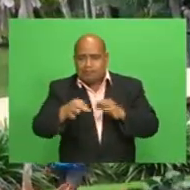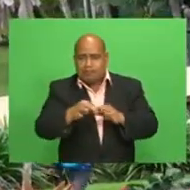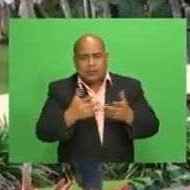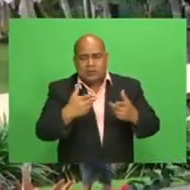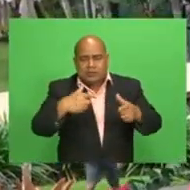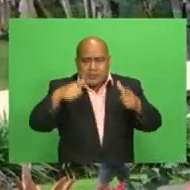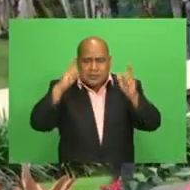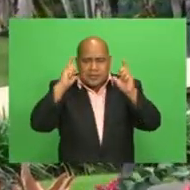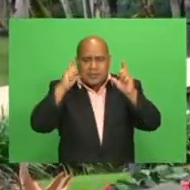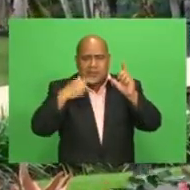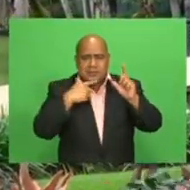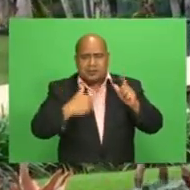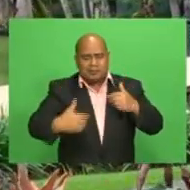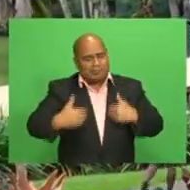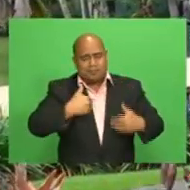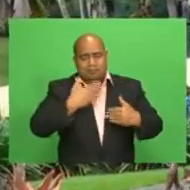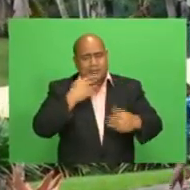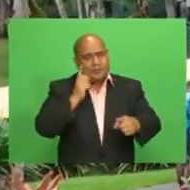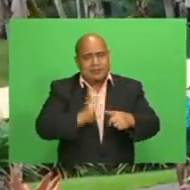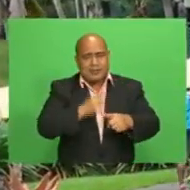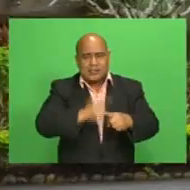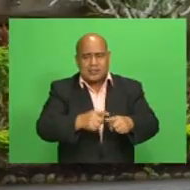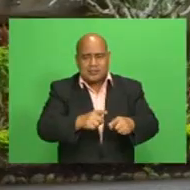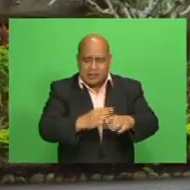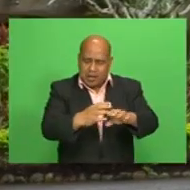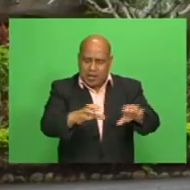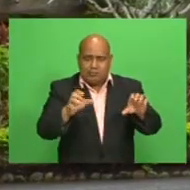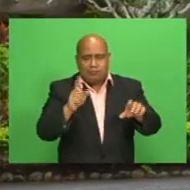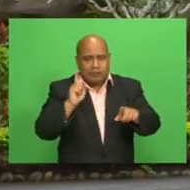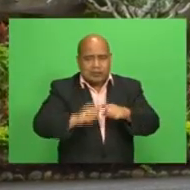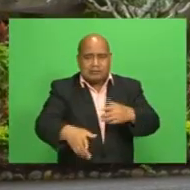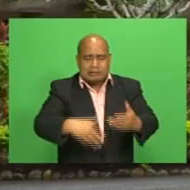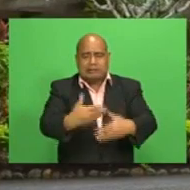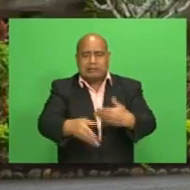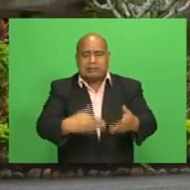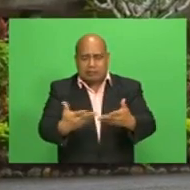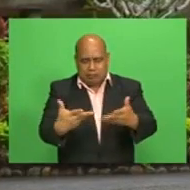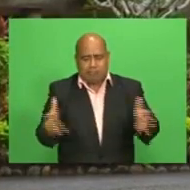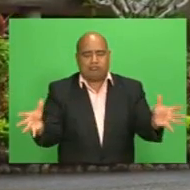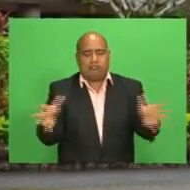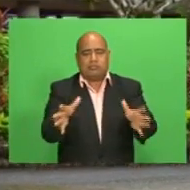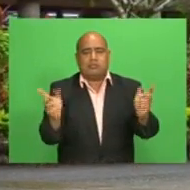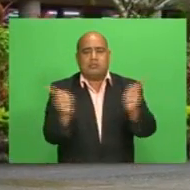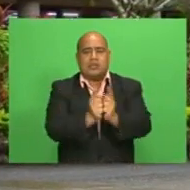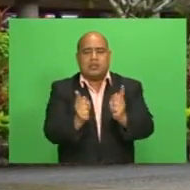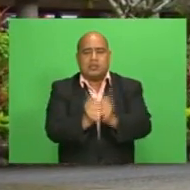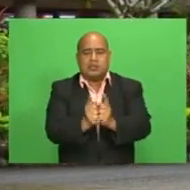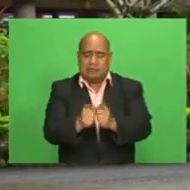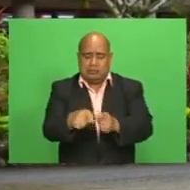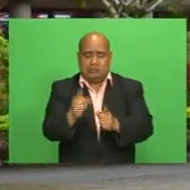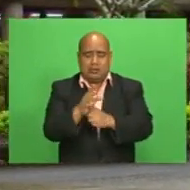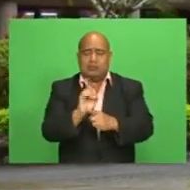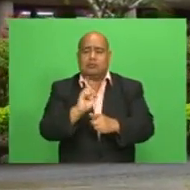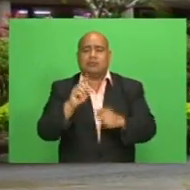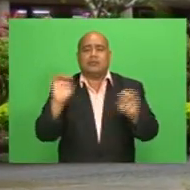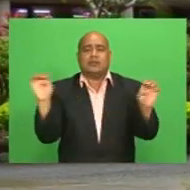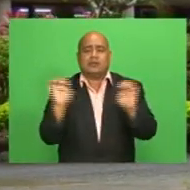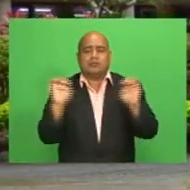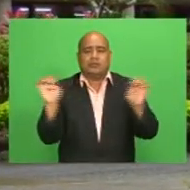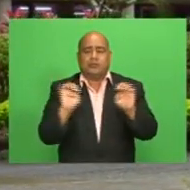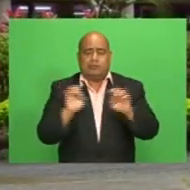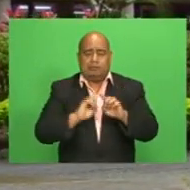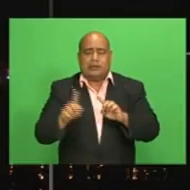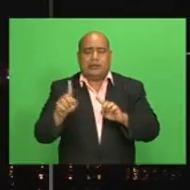immediately seek the support of council colleagues to call a special council meeting as a matter of urgency. Lena Reese,